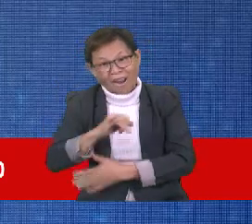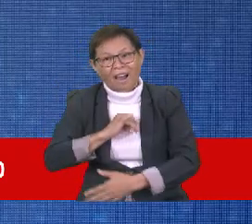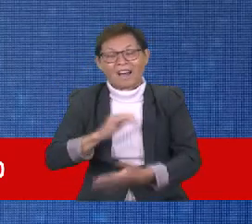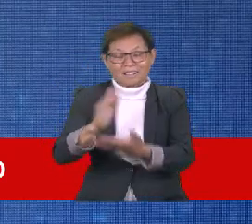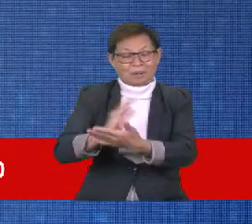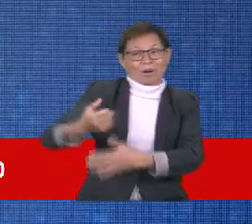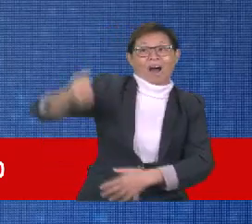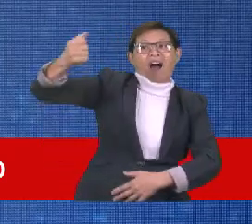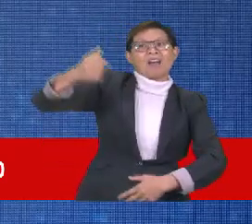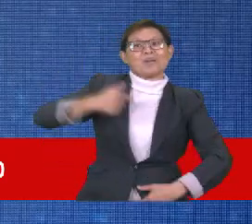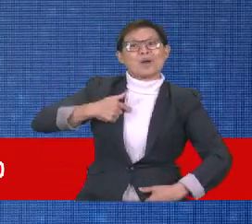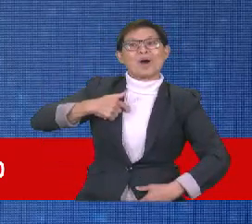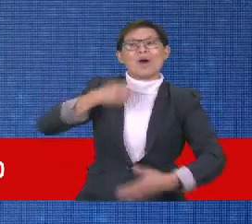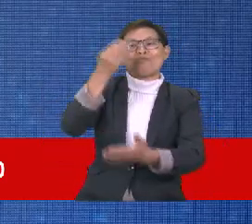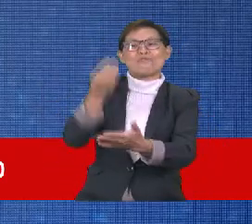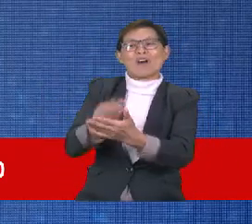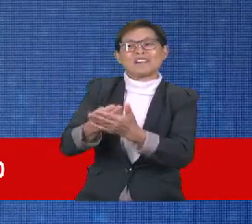holding the finance portfolio.